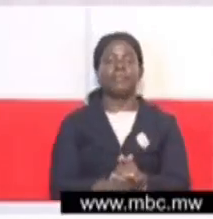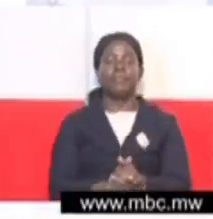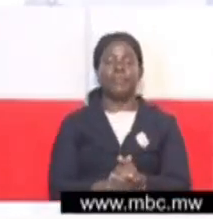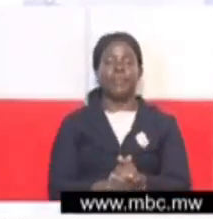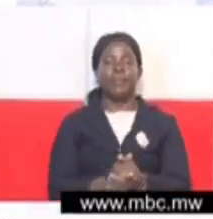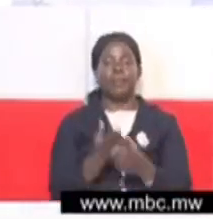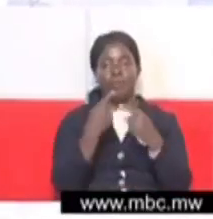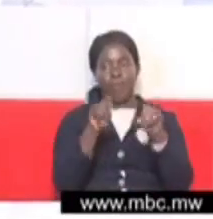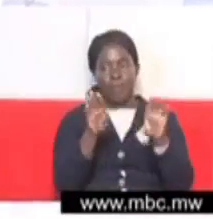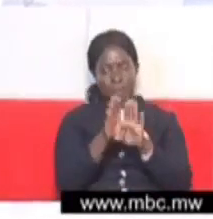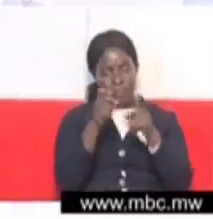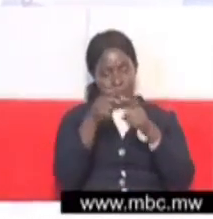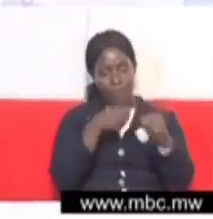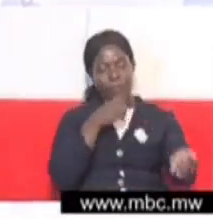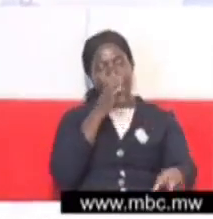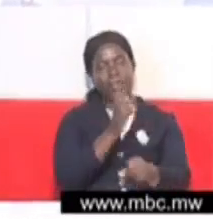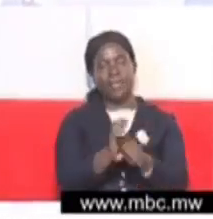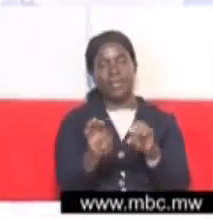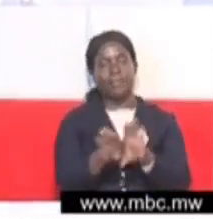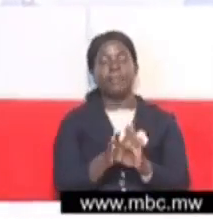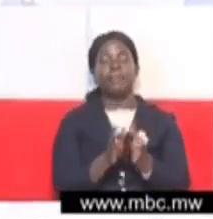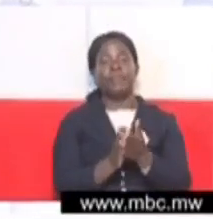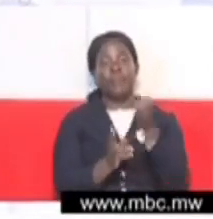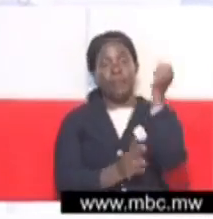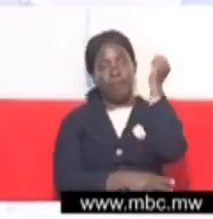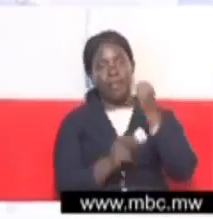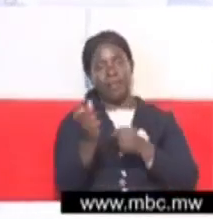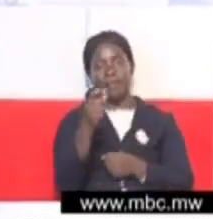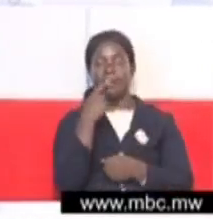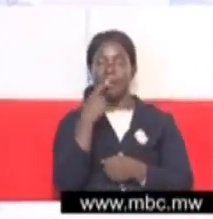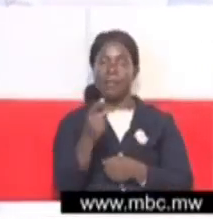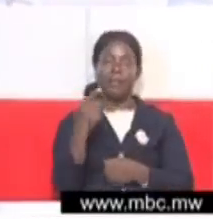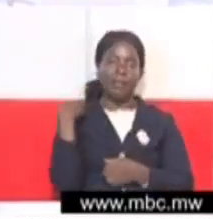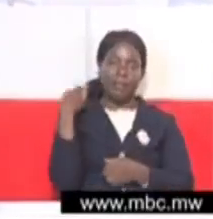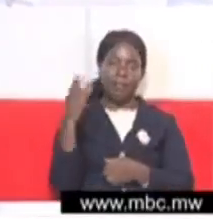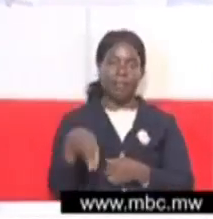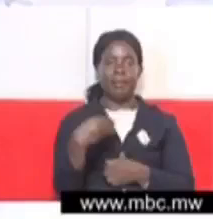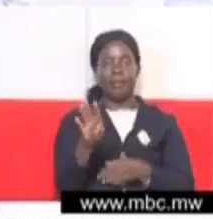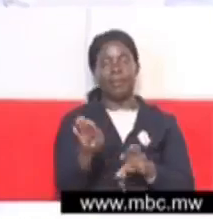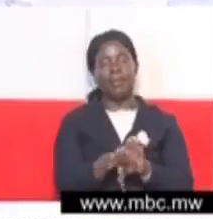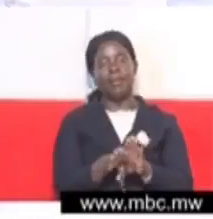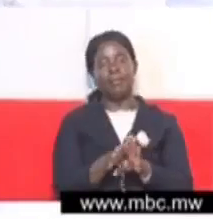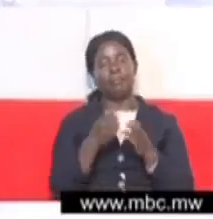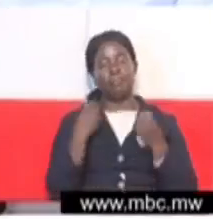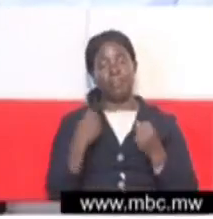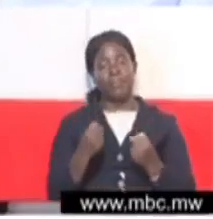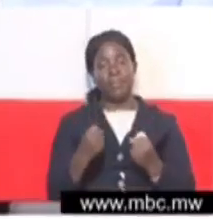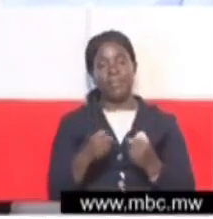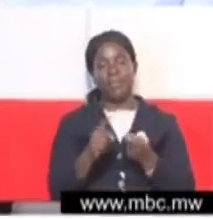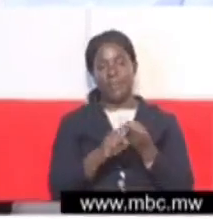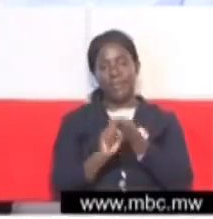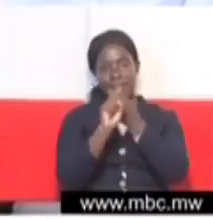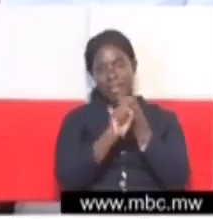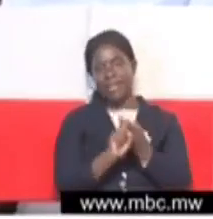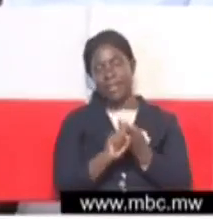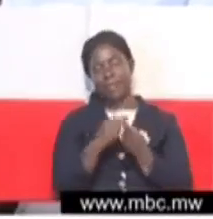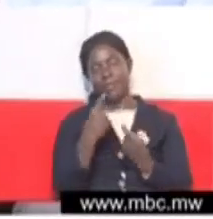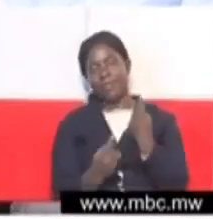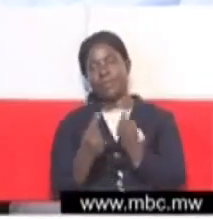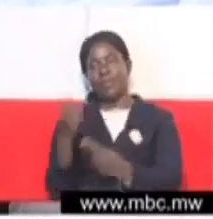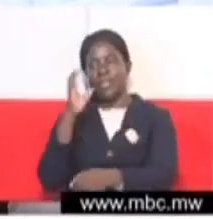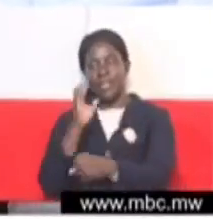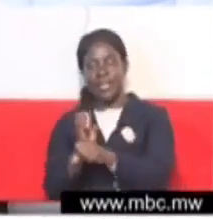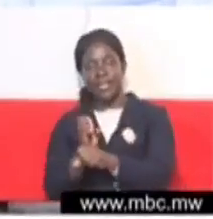Church. Dr. Usi has since pledged government's commitment to strengthen the relationship with the church in the country. On his